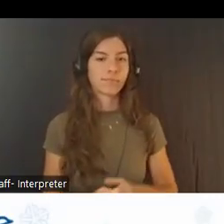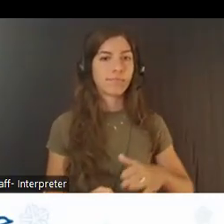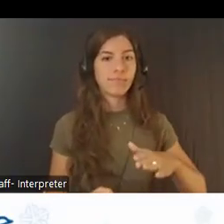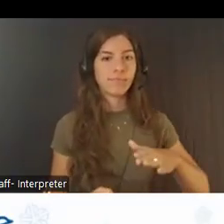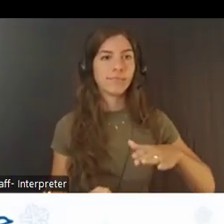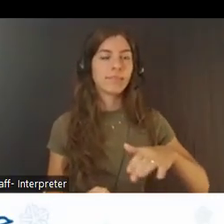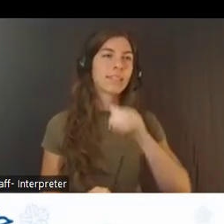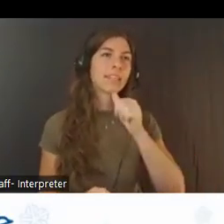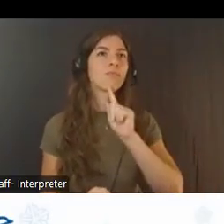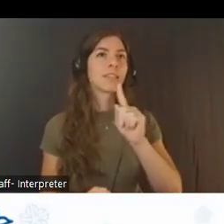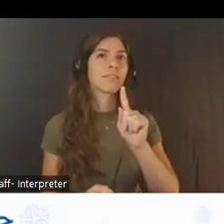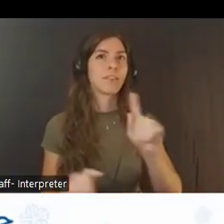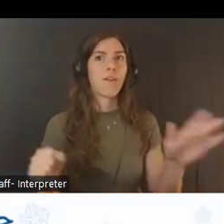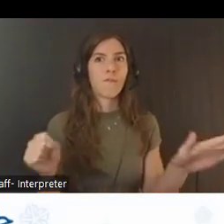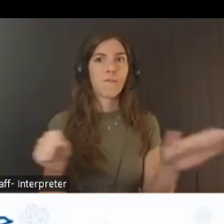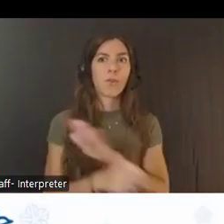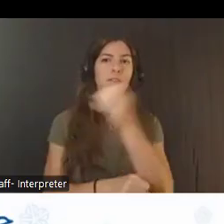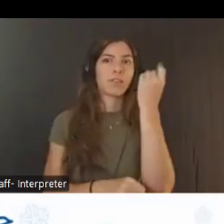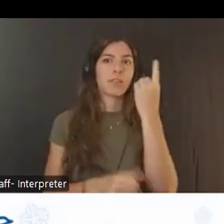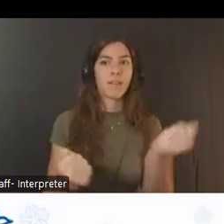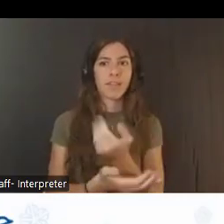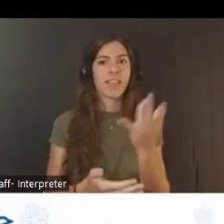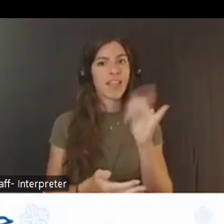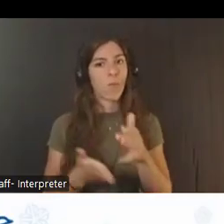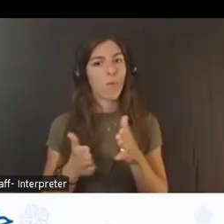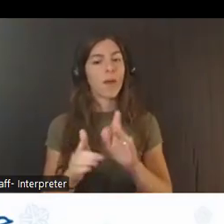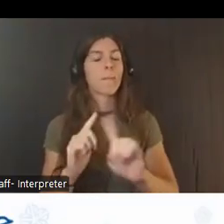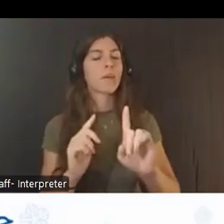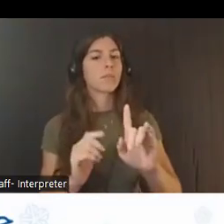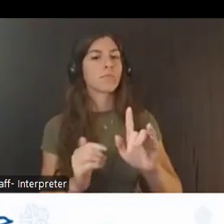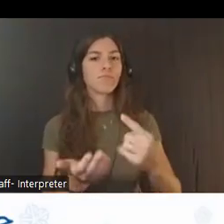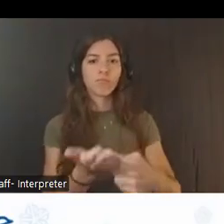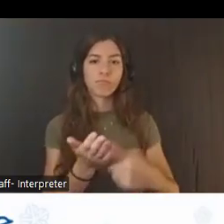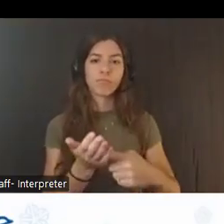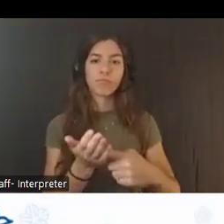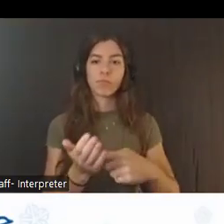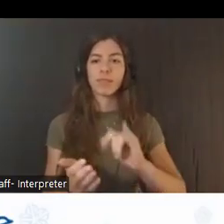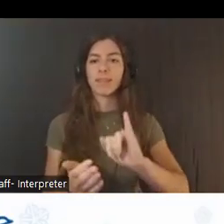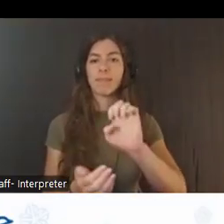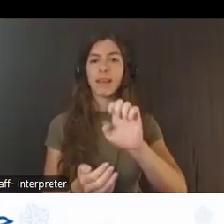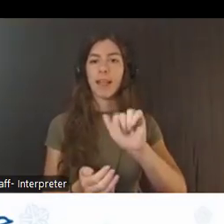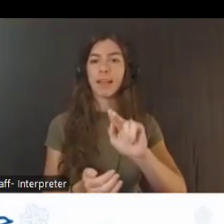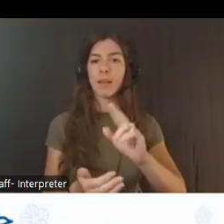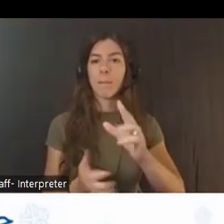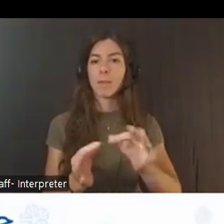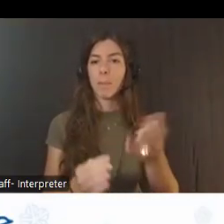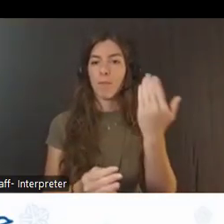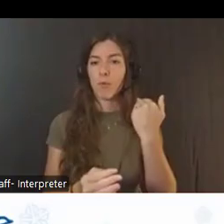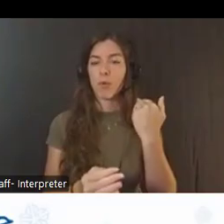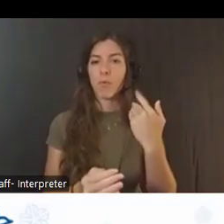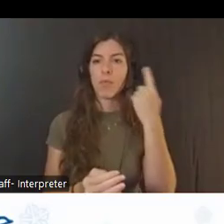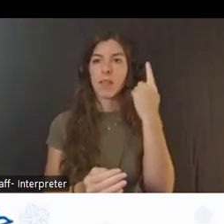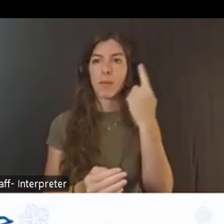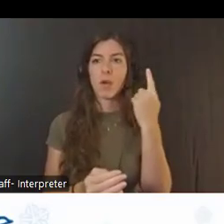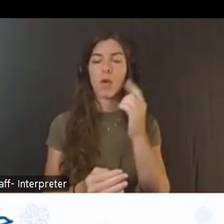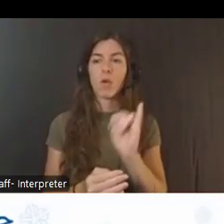that way, but that's kind of why when talking to Ellen was mentioning earlier, when we were thinking about, well, in order